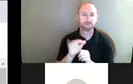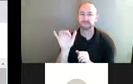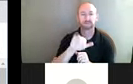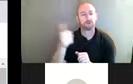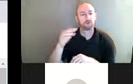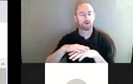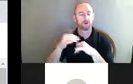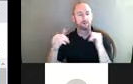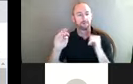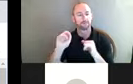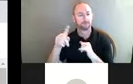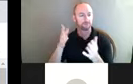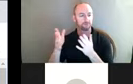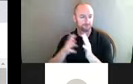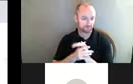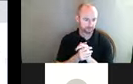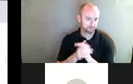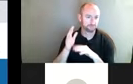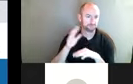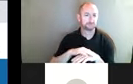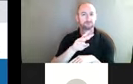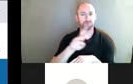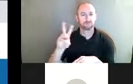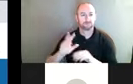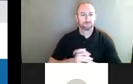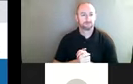map service through our website.